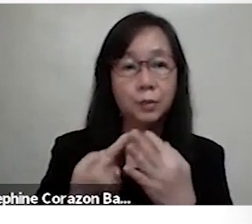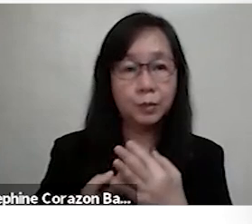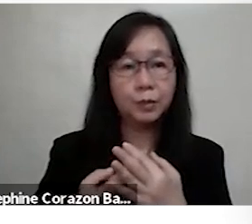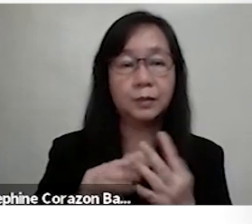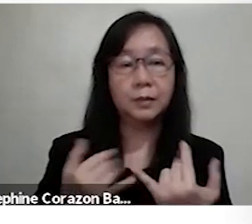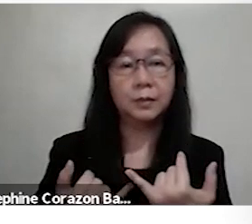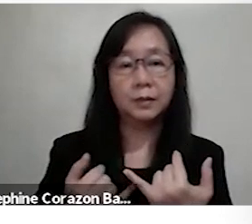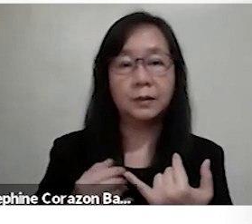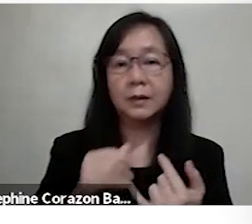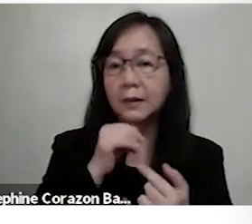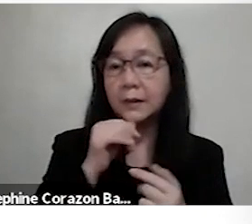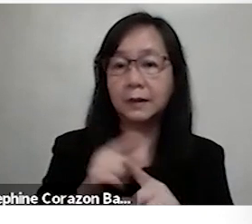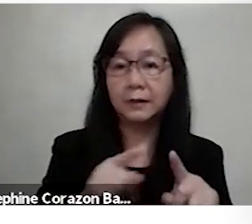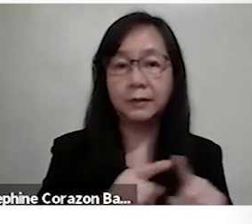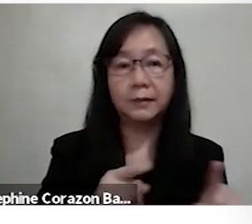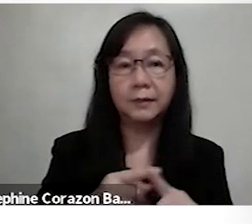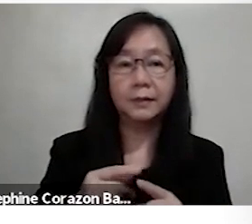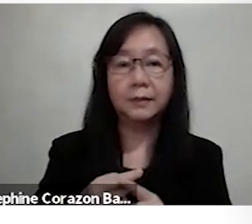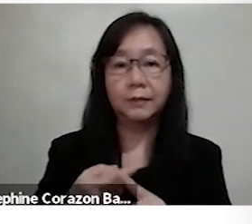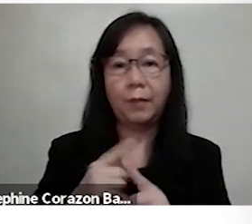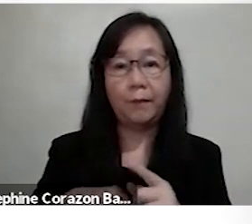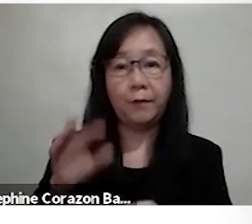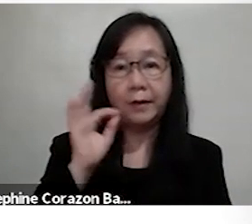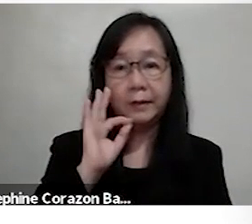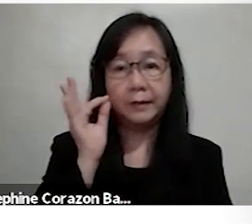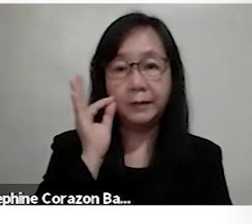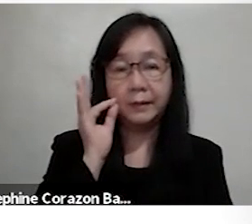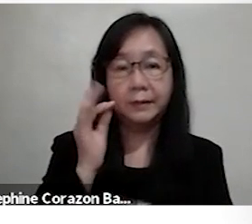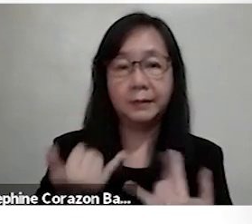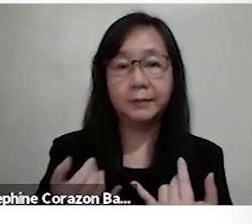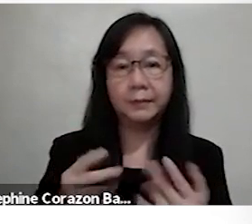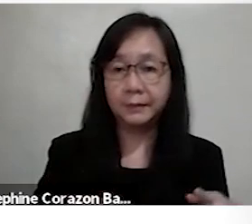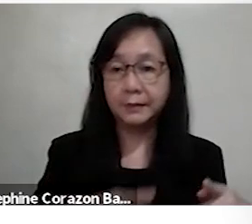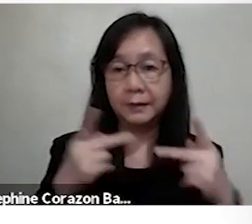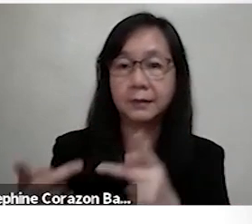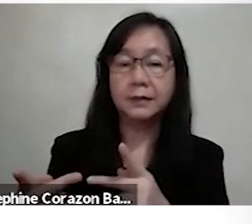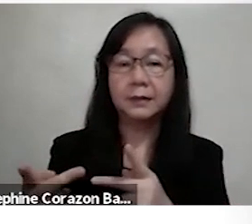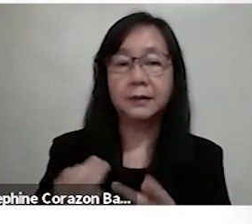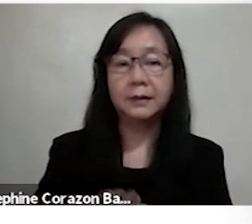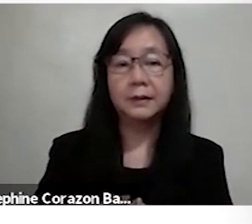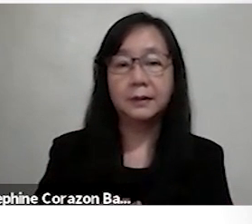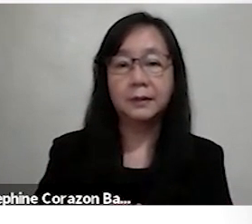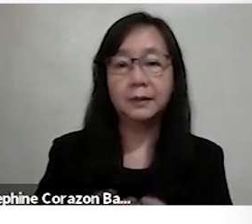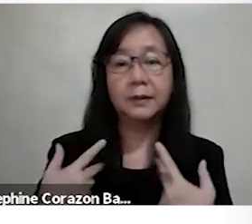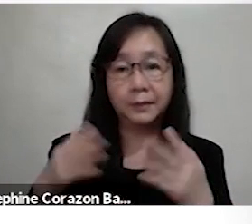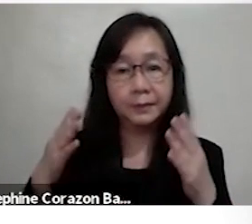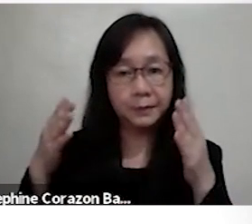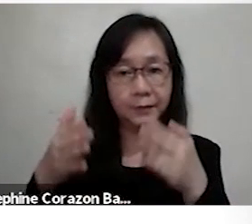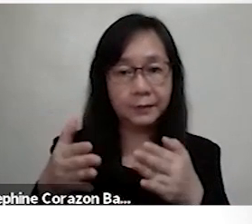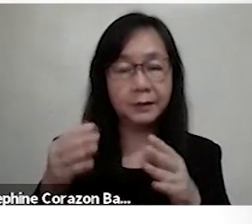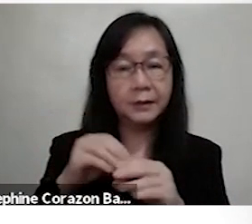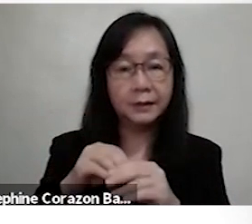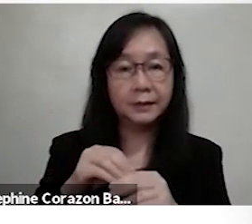the research the best practice case study among a member, stakeholder,